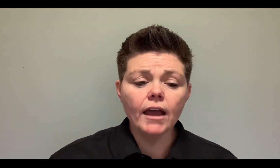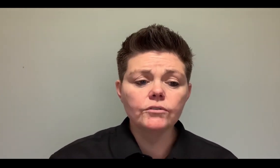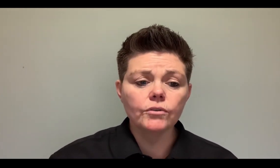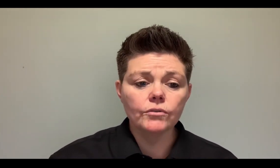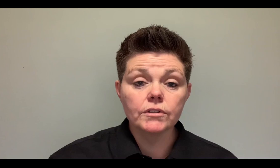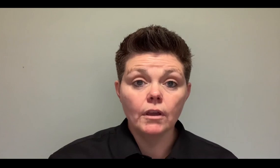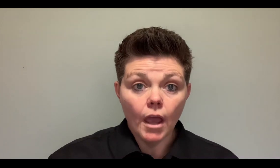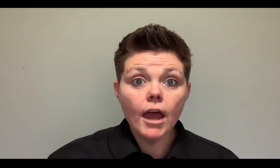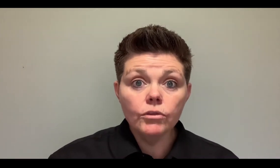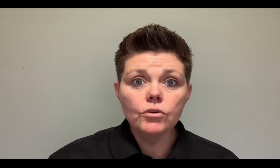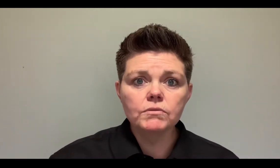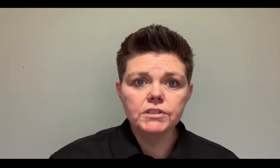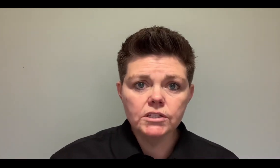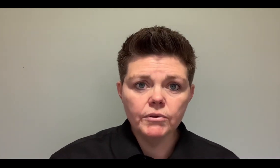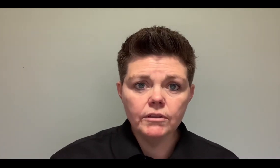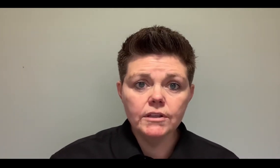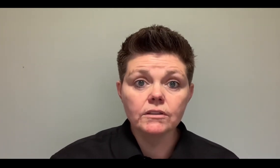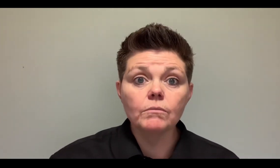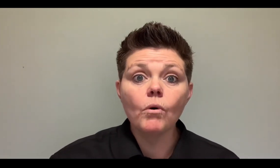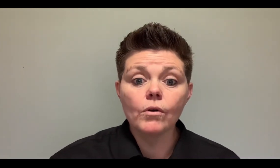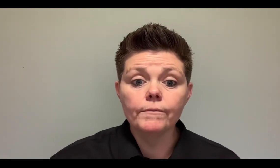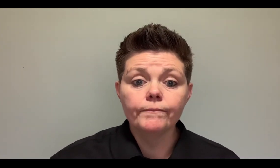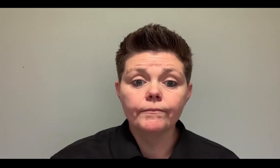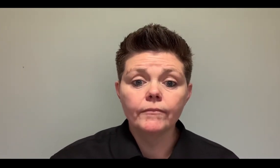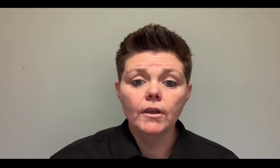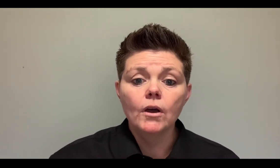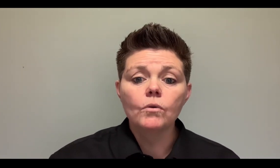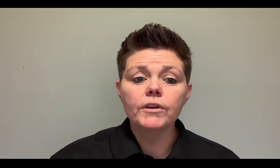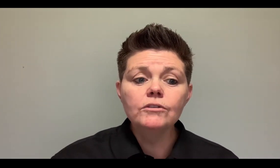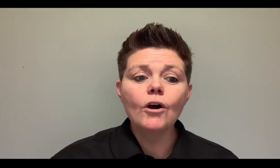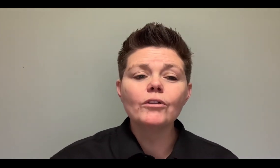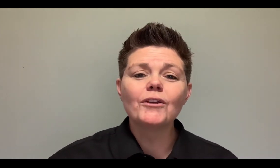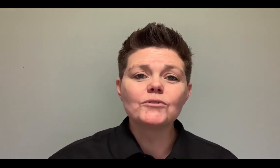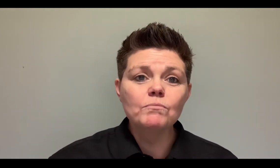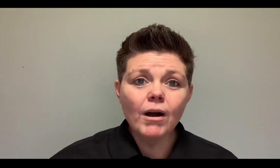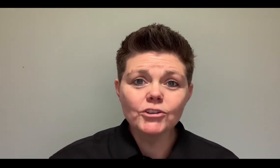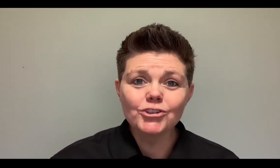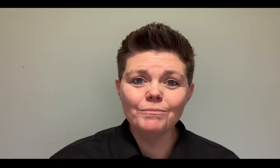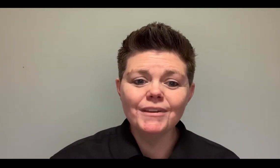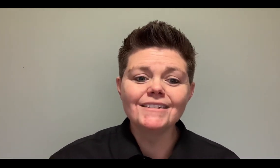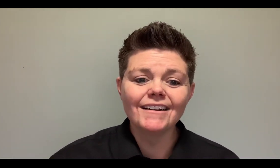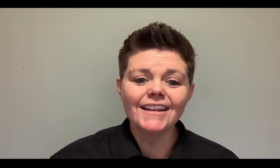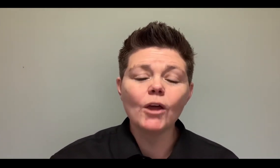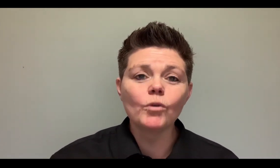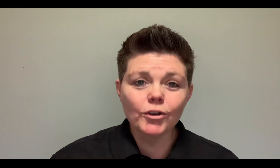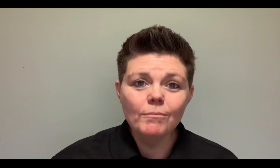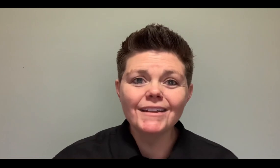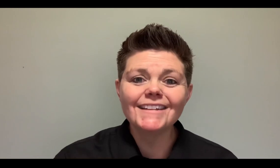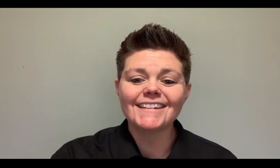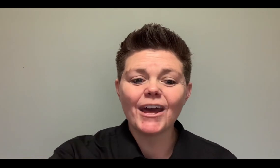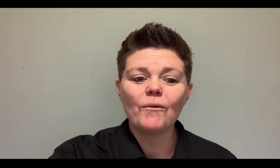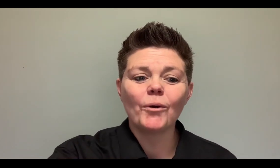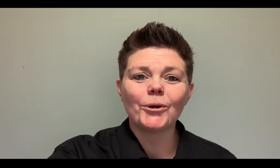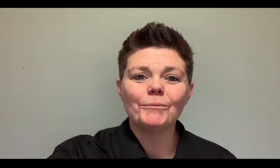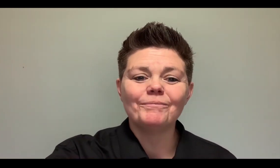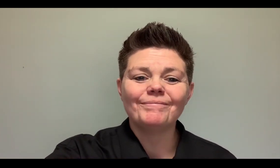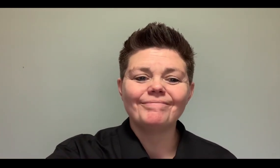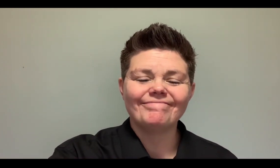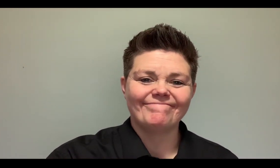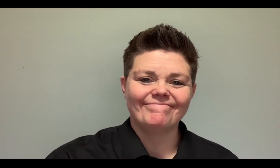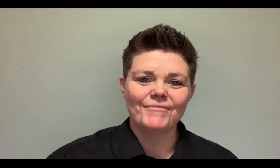Pacific Islanders, and those with disabilities and the poor. We know that there's much to be done, and we're committed to that